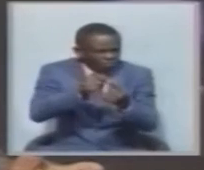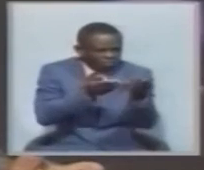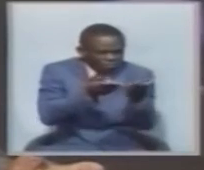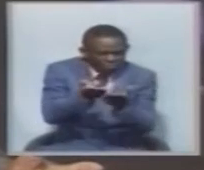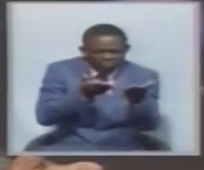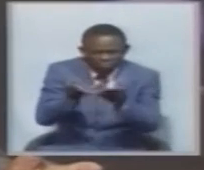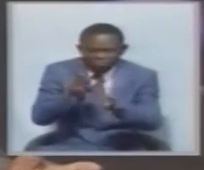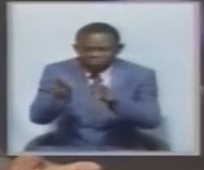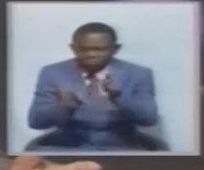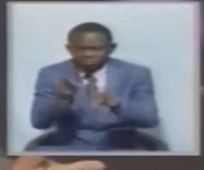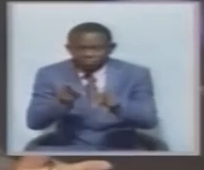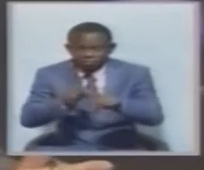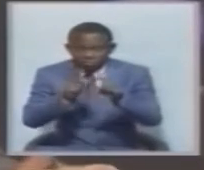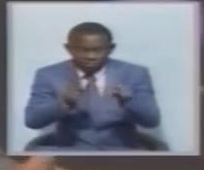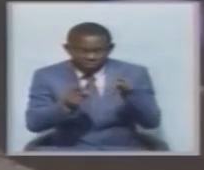of